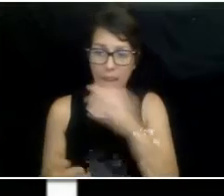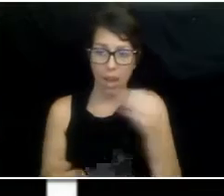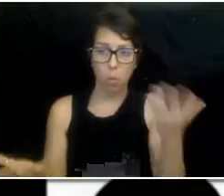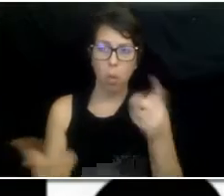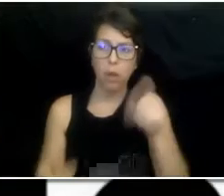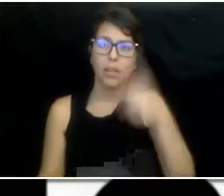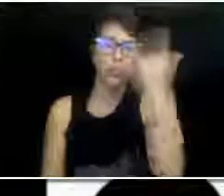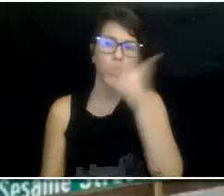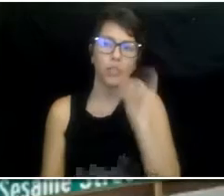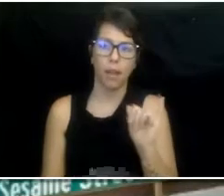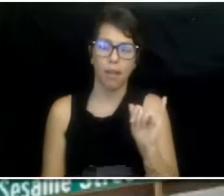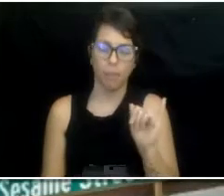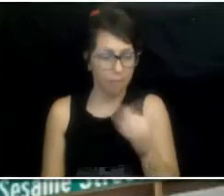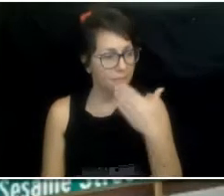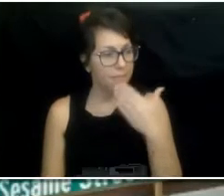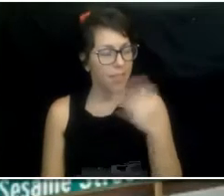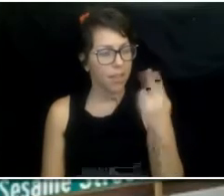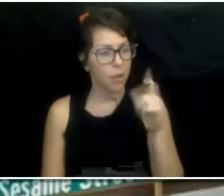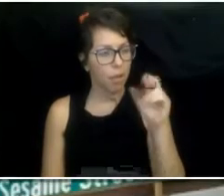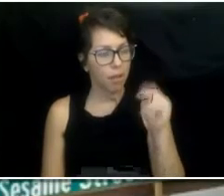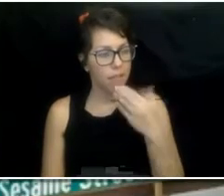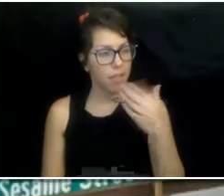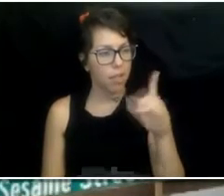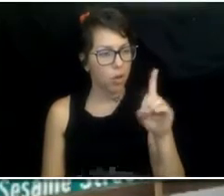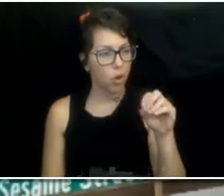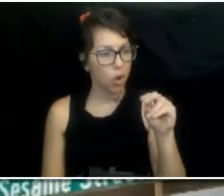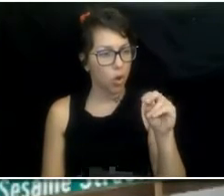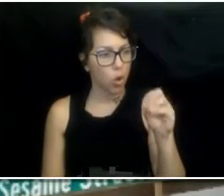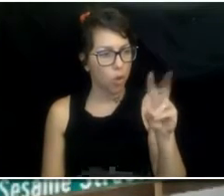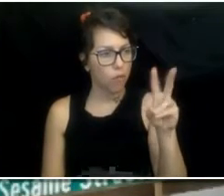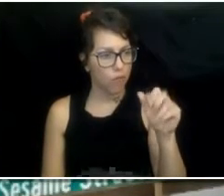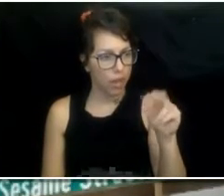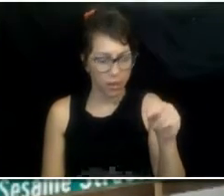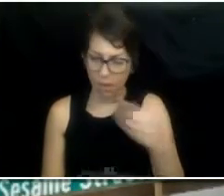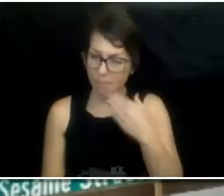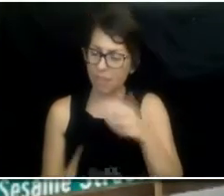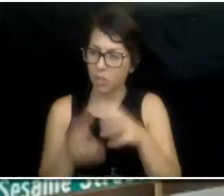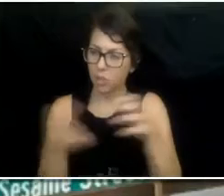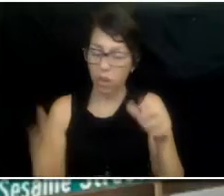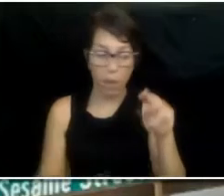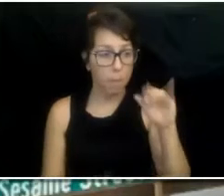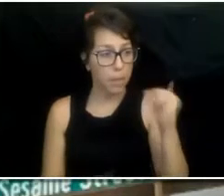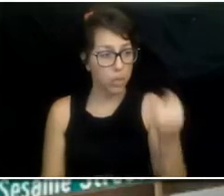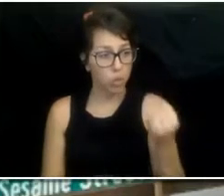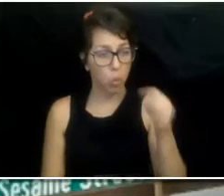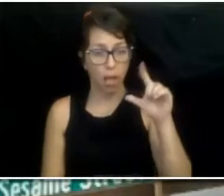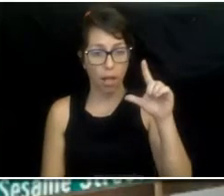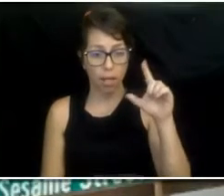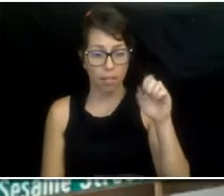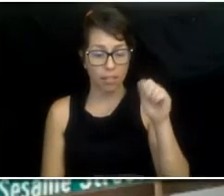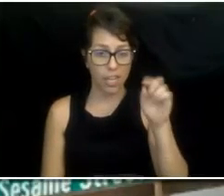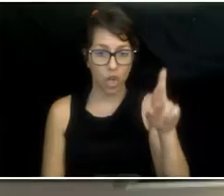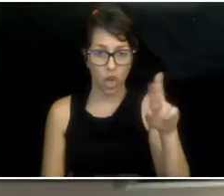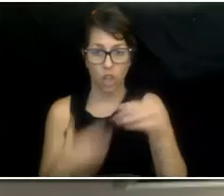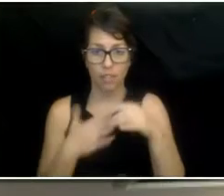now Majority Leader cumbo are you unmuted no I don't think she's unmuted yet